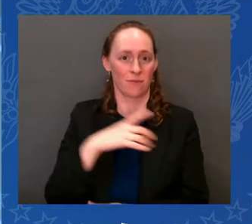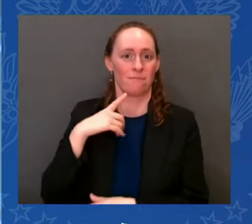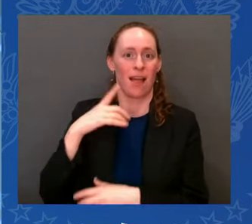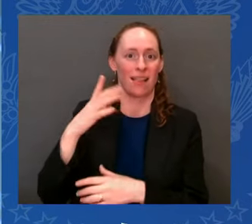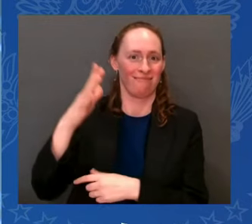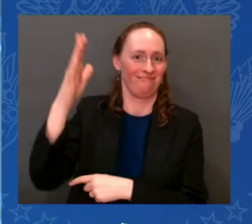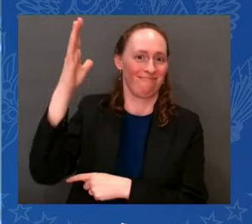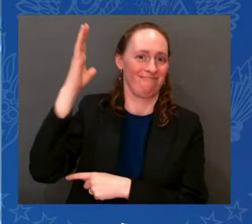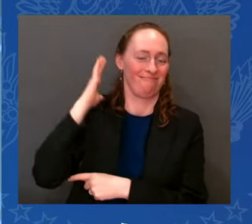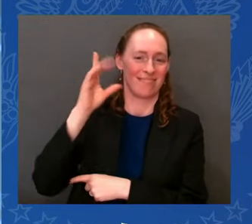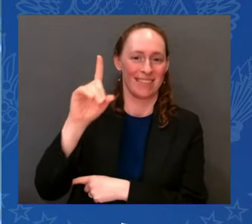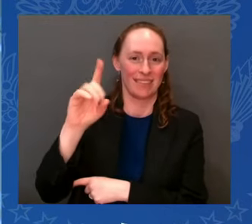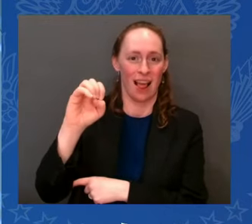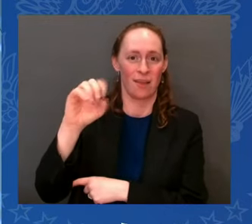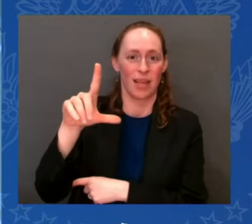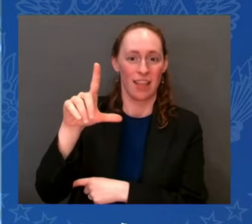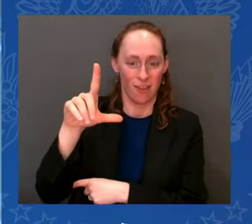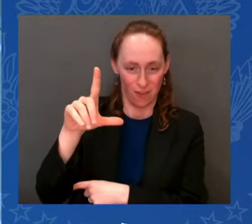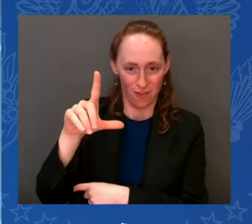sitting?